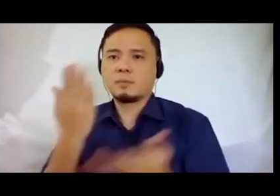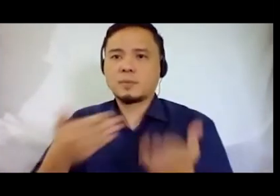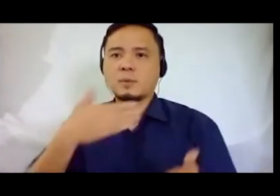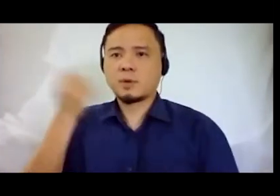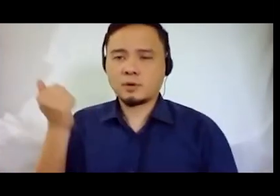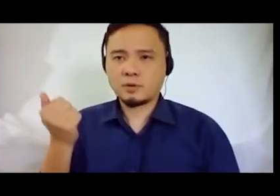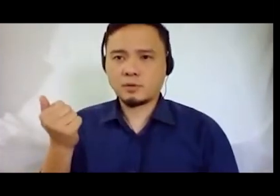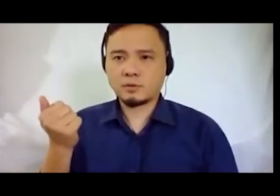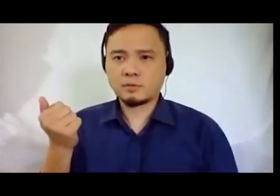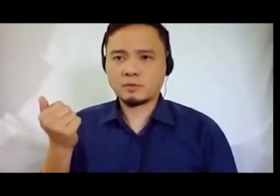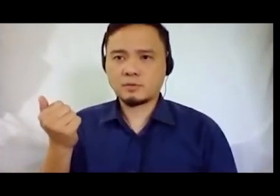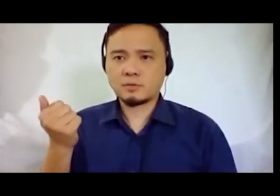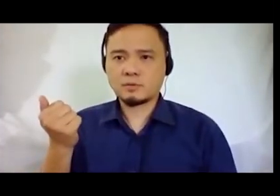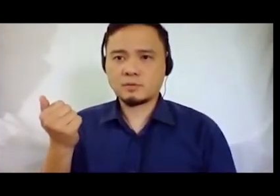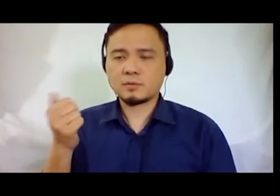translation.